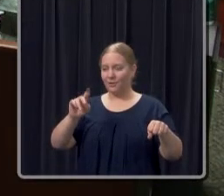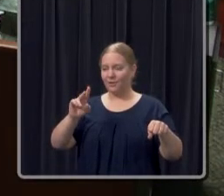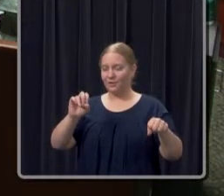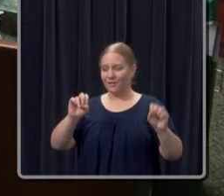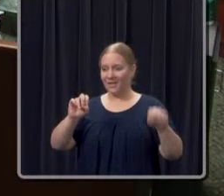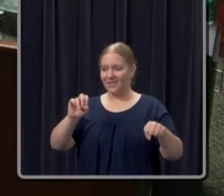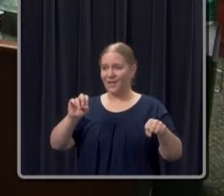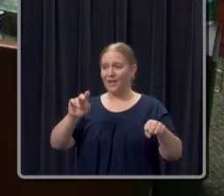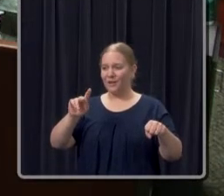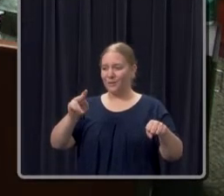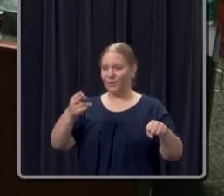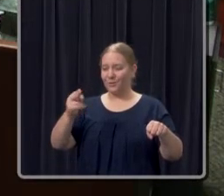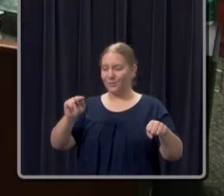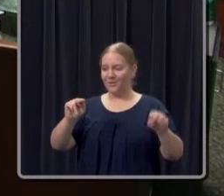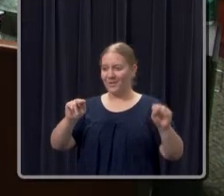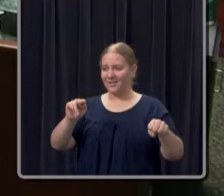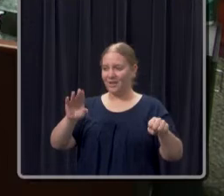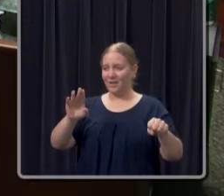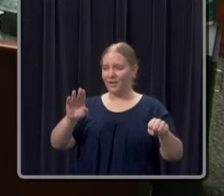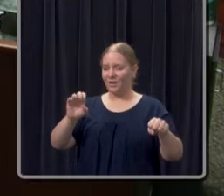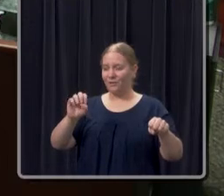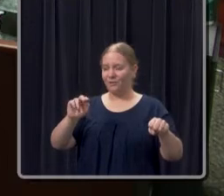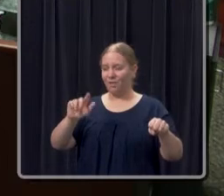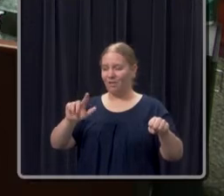Kuhn, Yes. Mr. Connell, Yes.